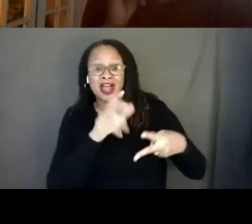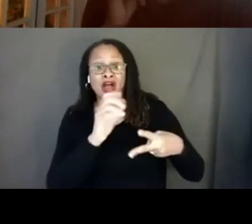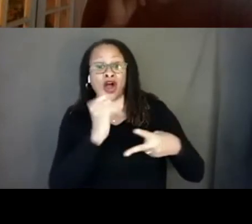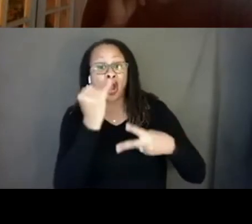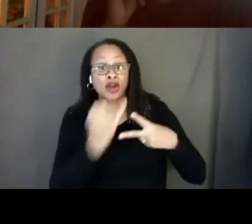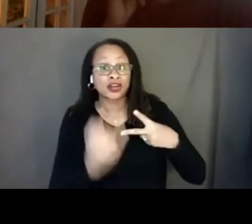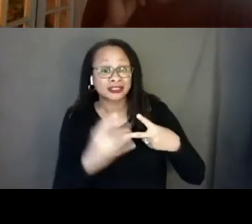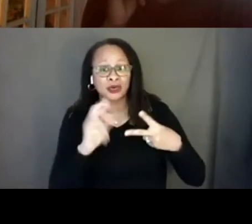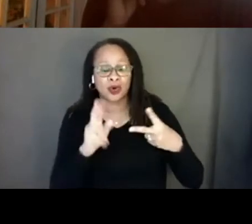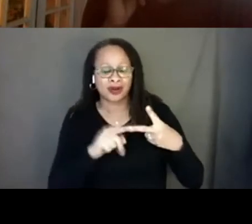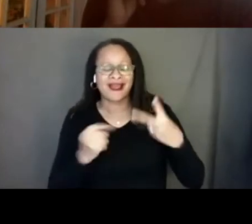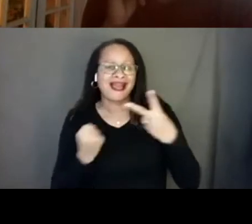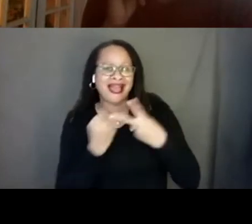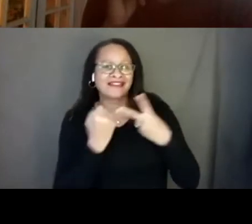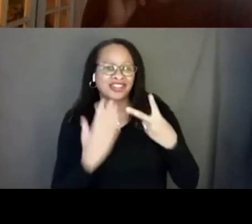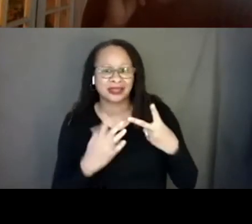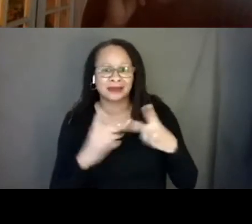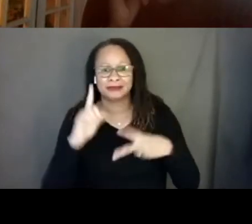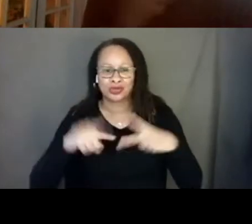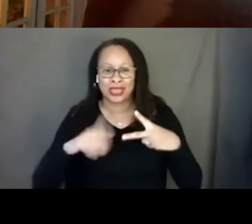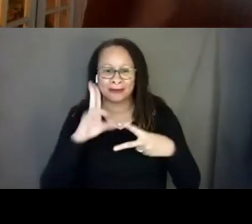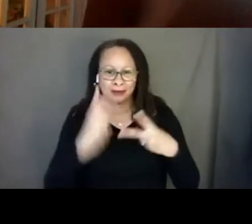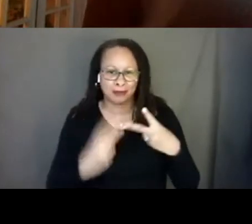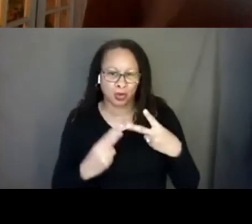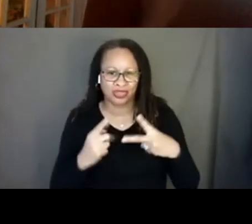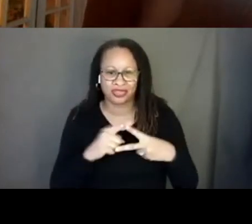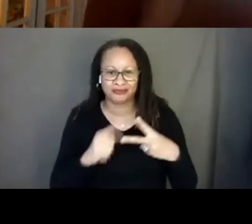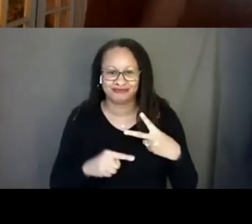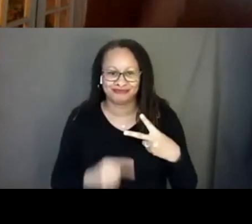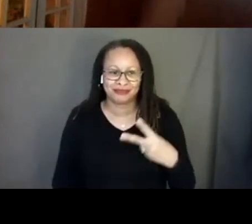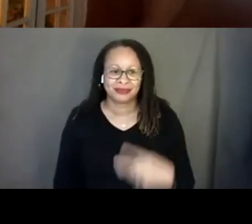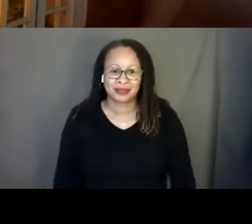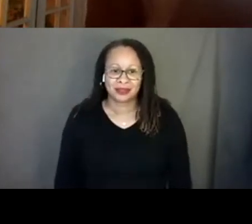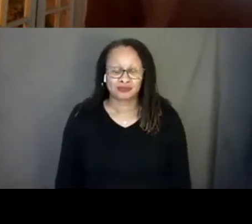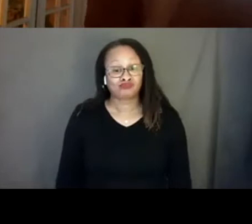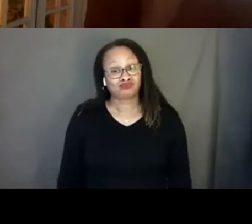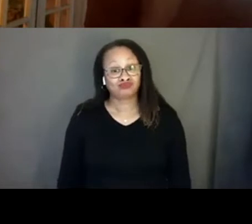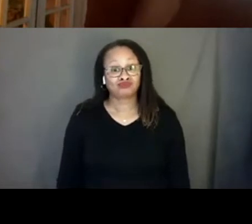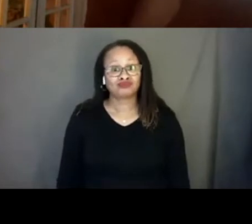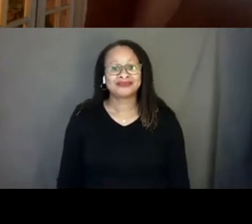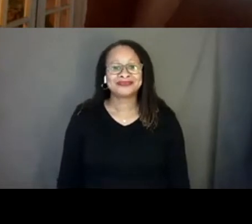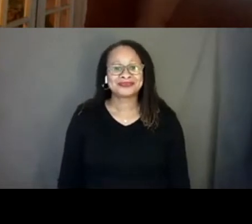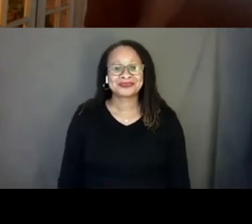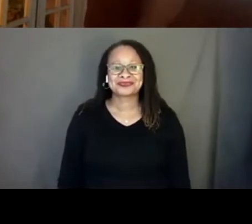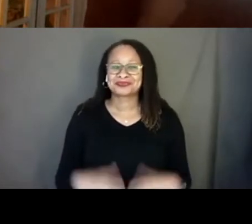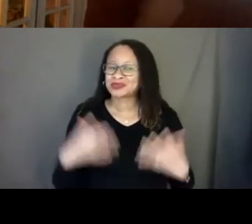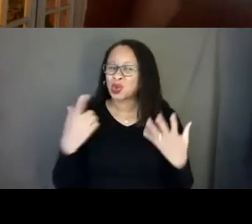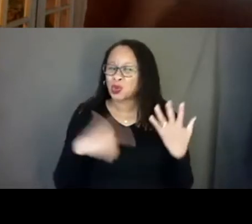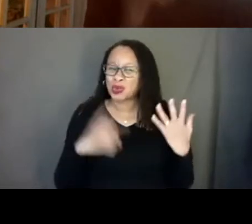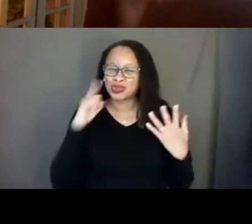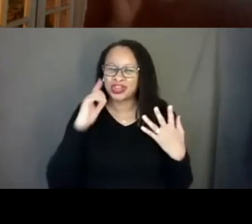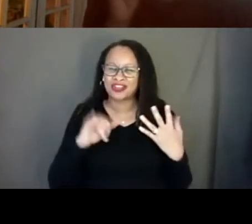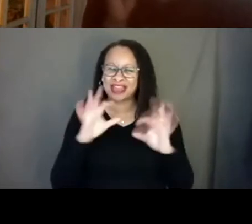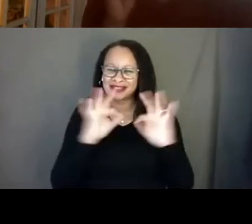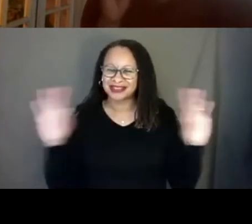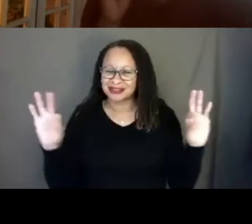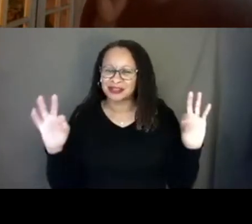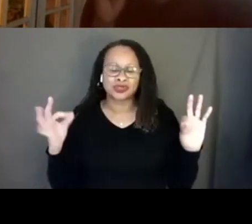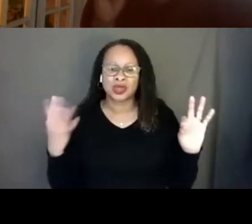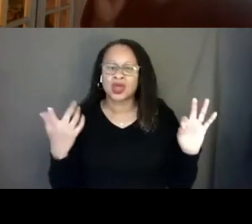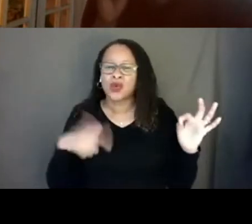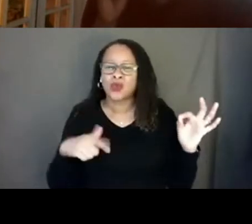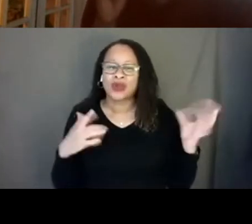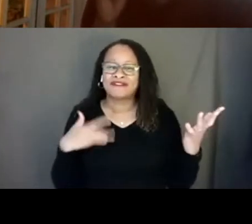can't be both. And I want to hear what that engenders in you, all of you,